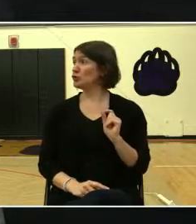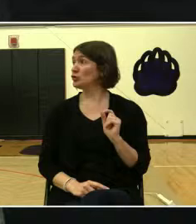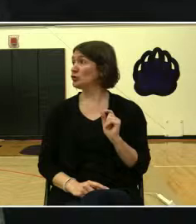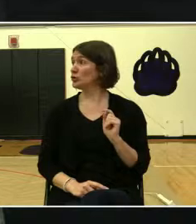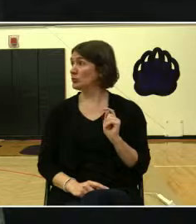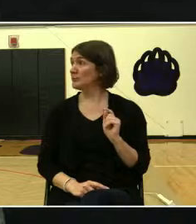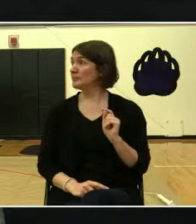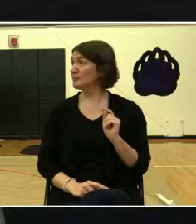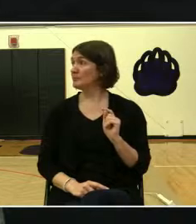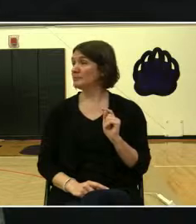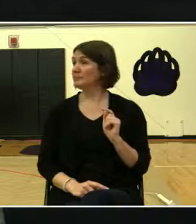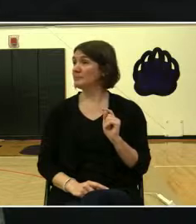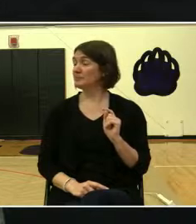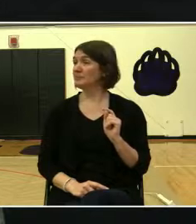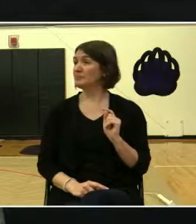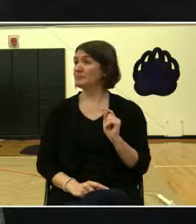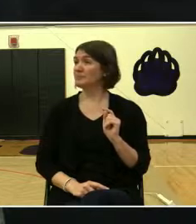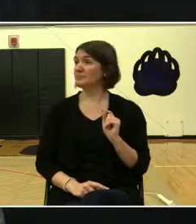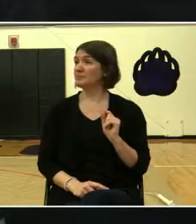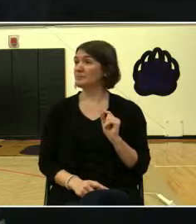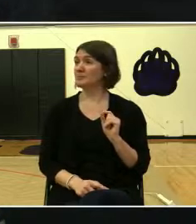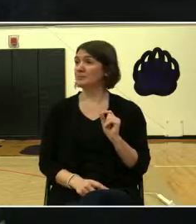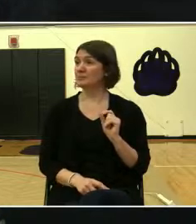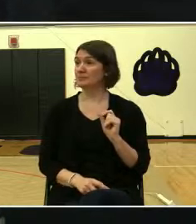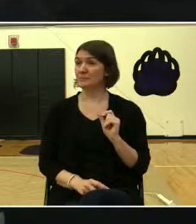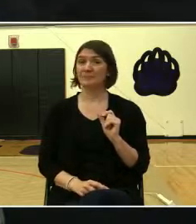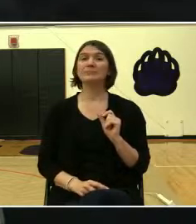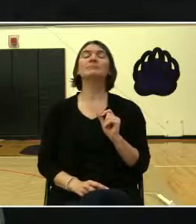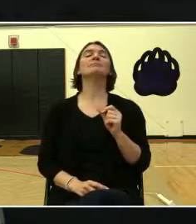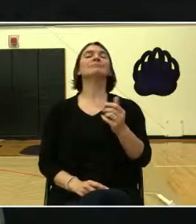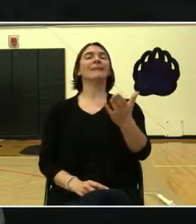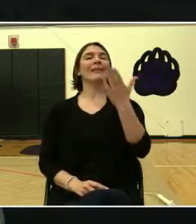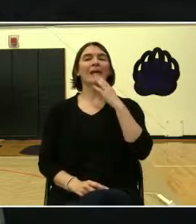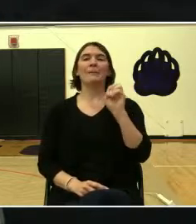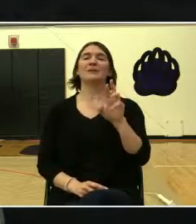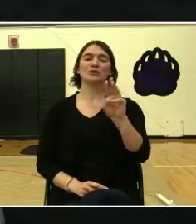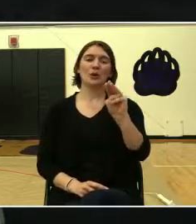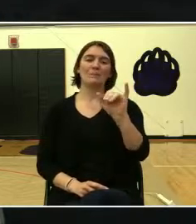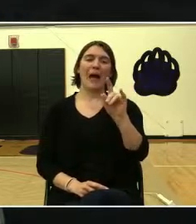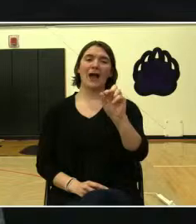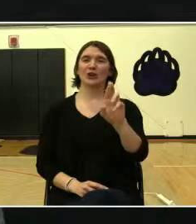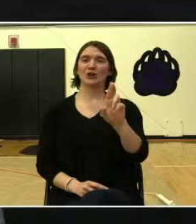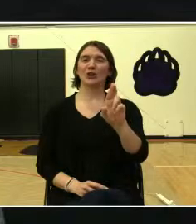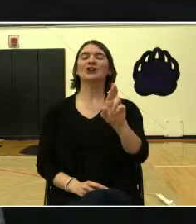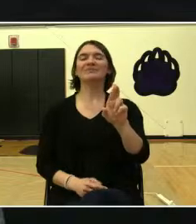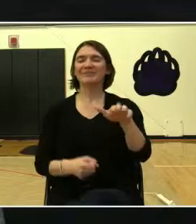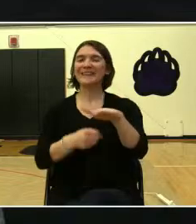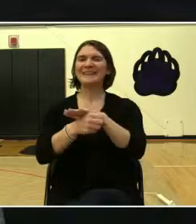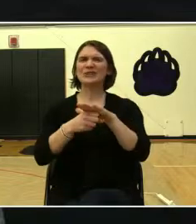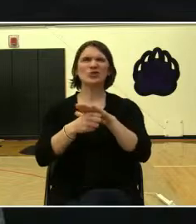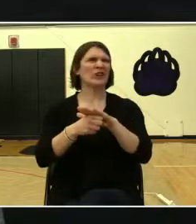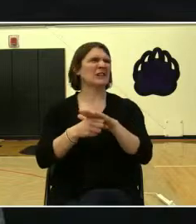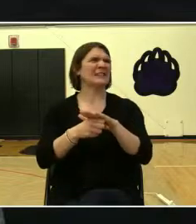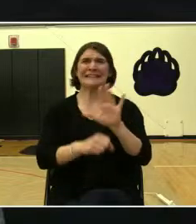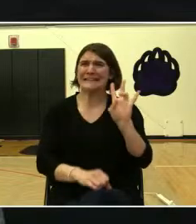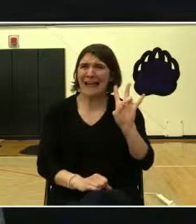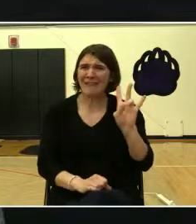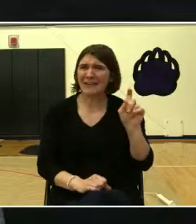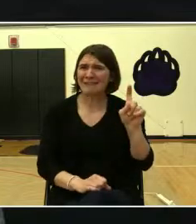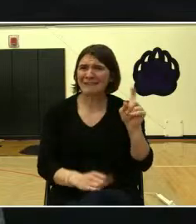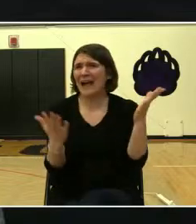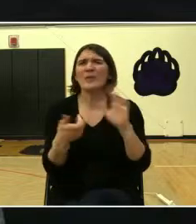interrogated well thank you Mr Miner David Miner District uh